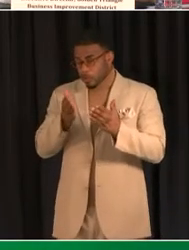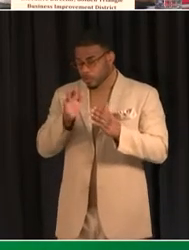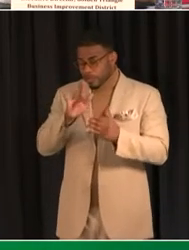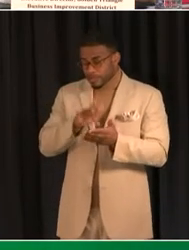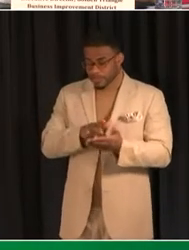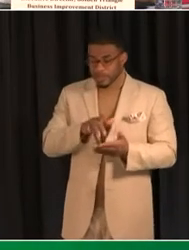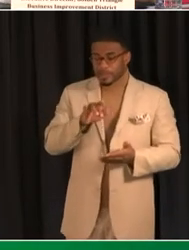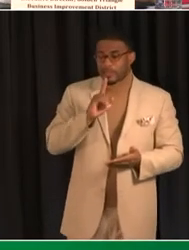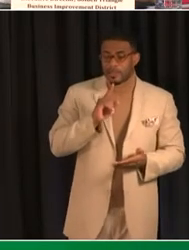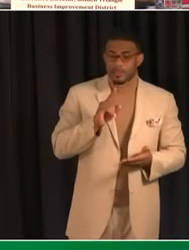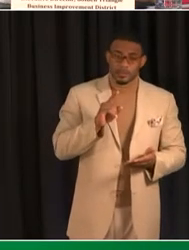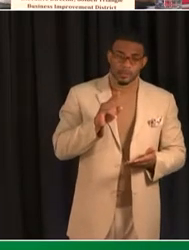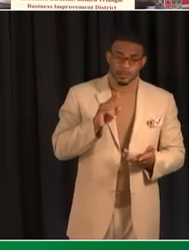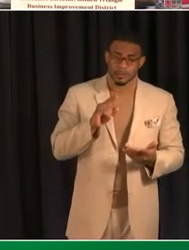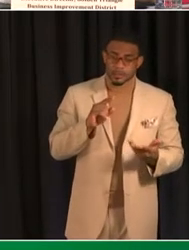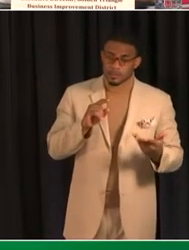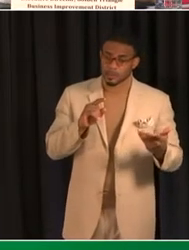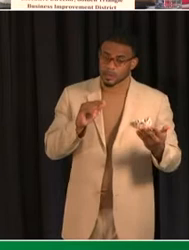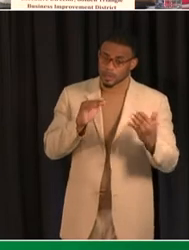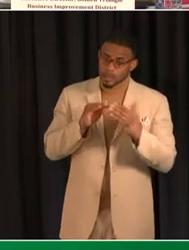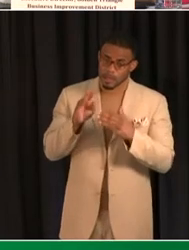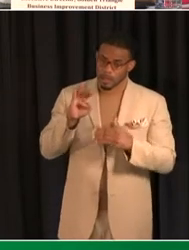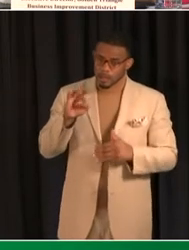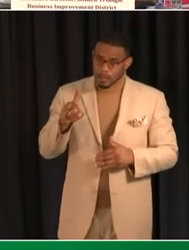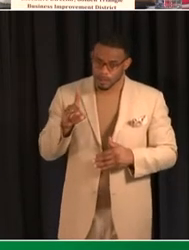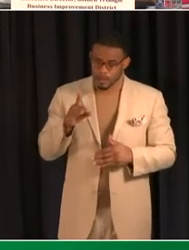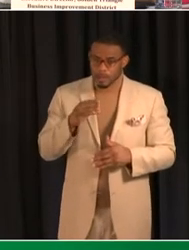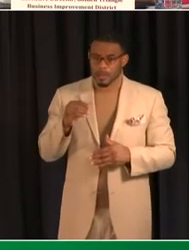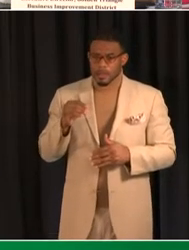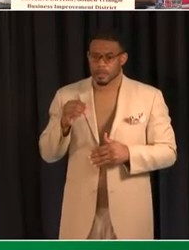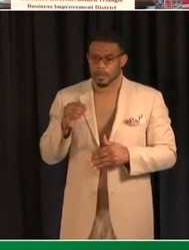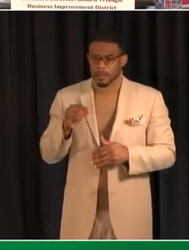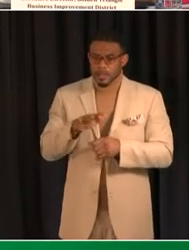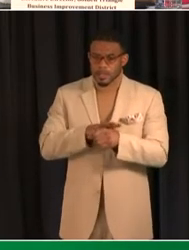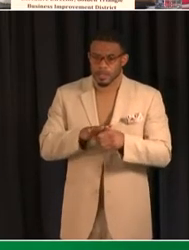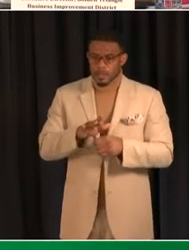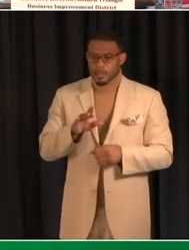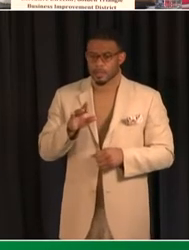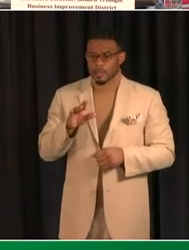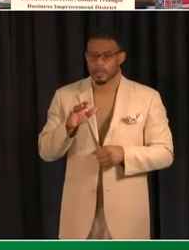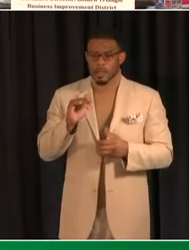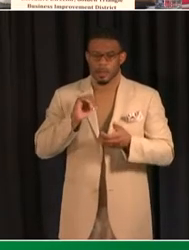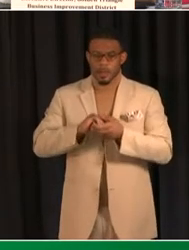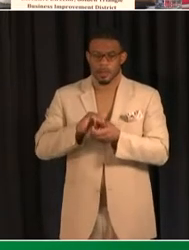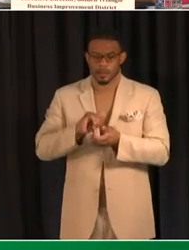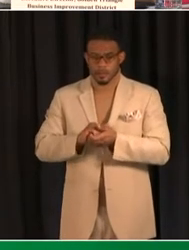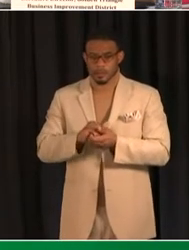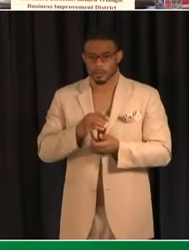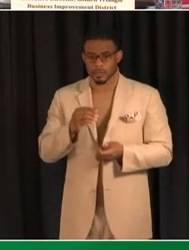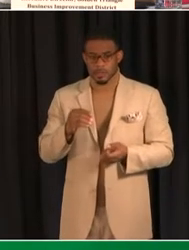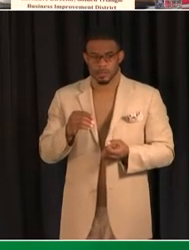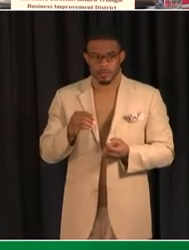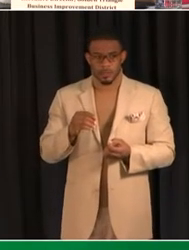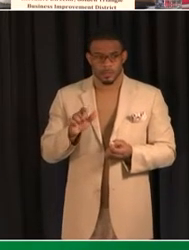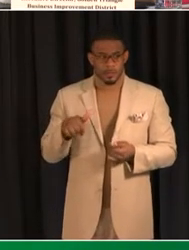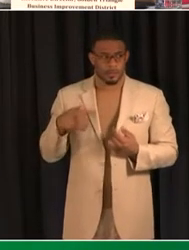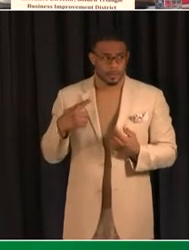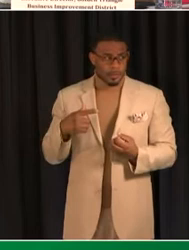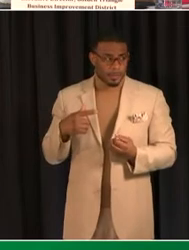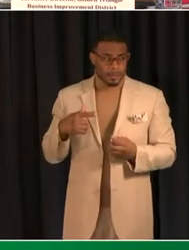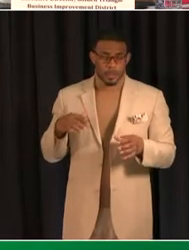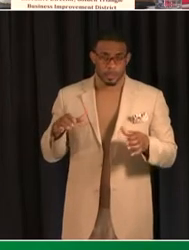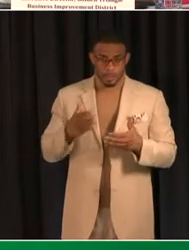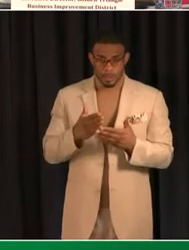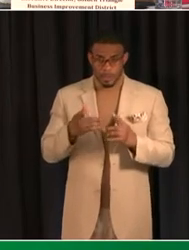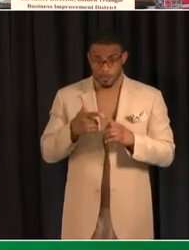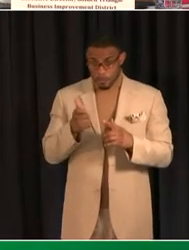Downtown Services Center, which is the downtown bid and the District of Columbia partnership. And we've